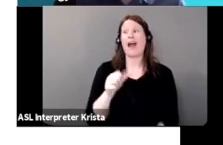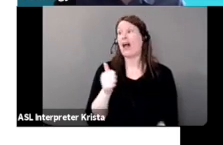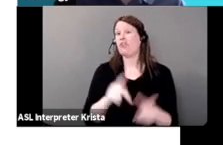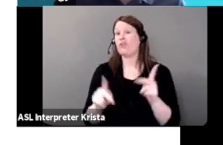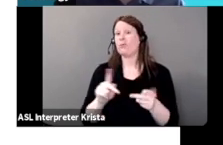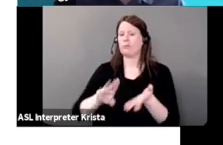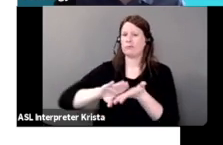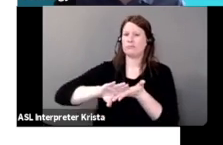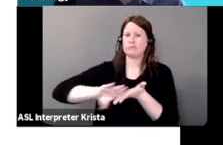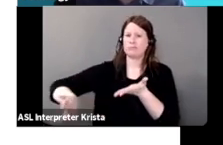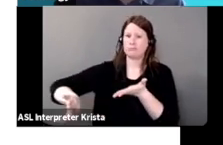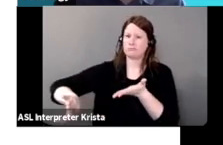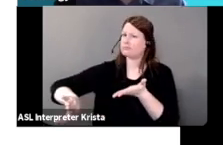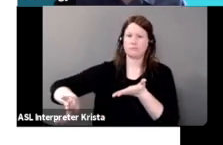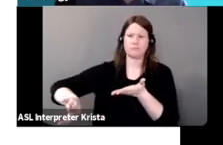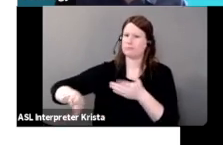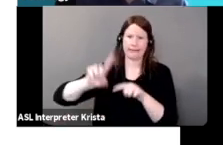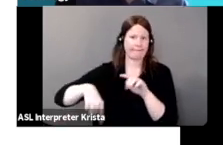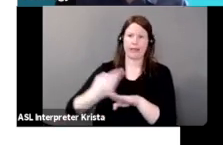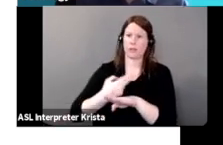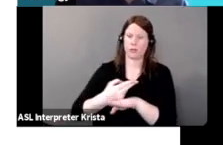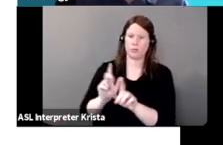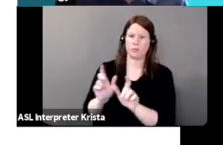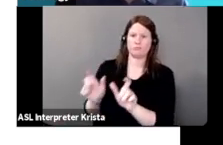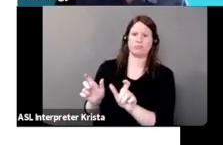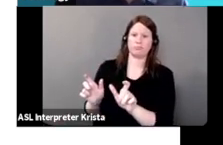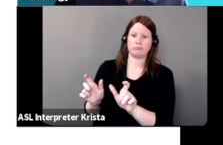others from that area.